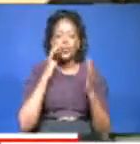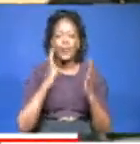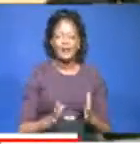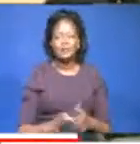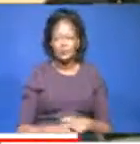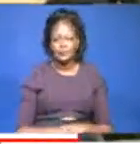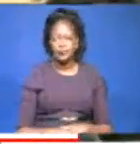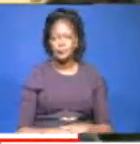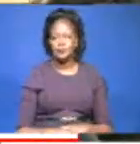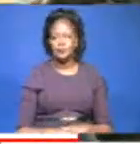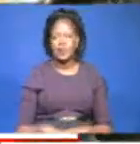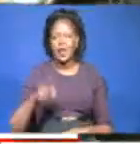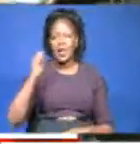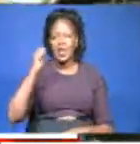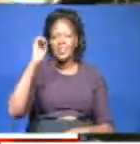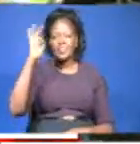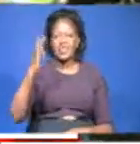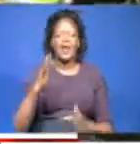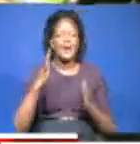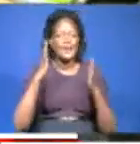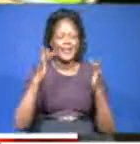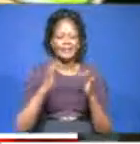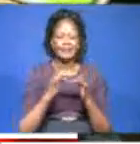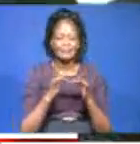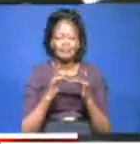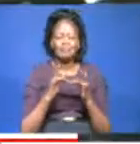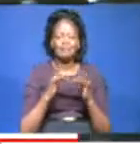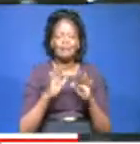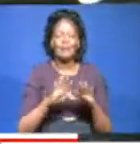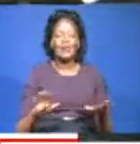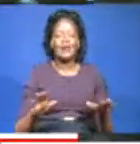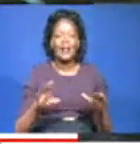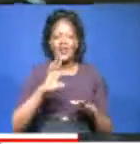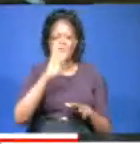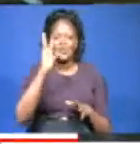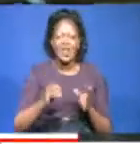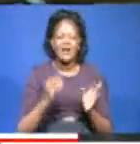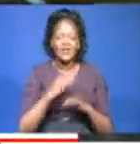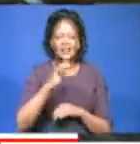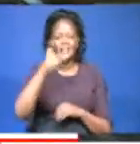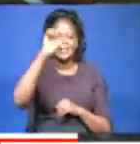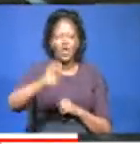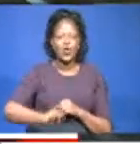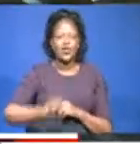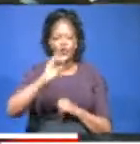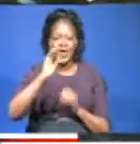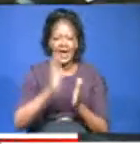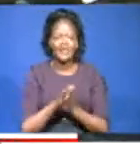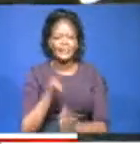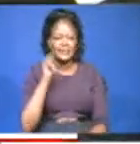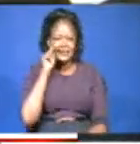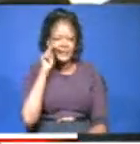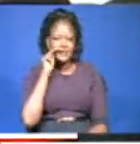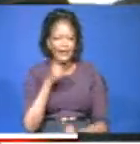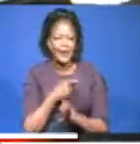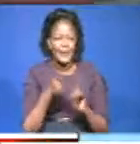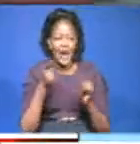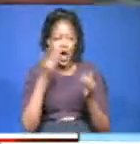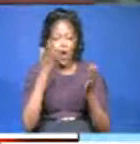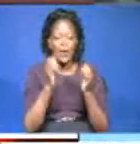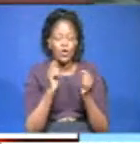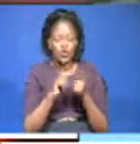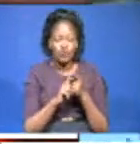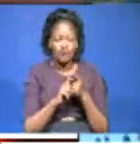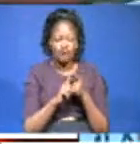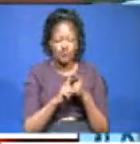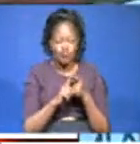Kenya has the third largest e-commerce market in Africa, after South Africa and Nigeria. However, compared to the US and